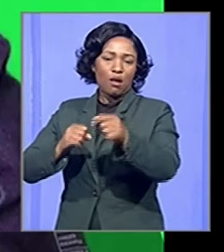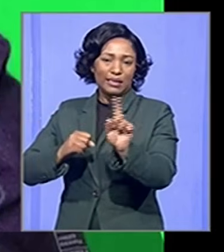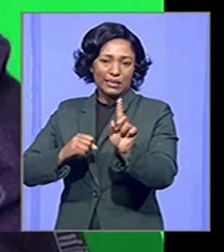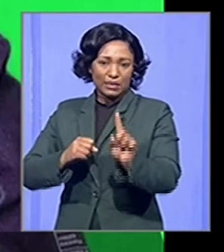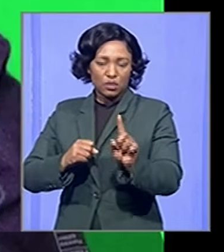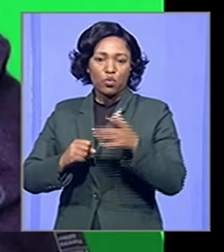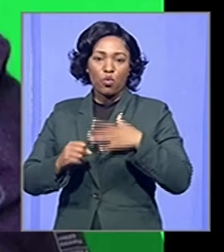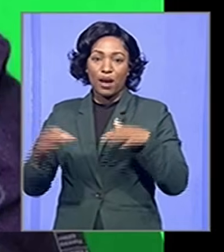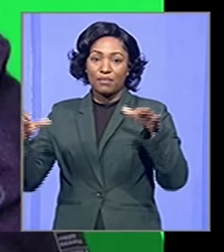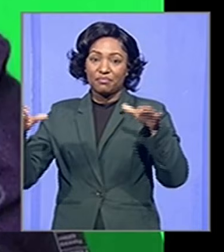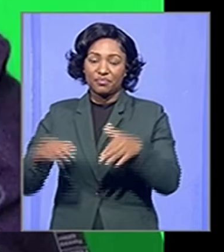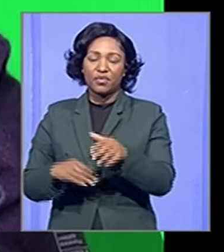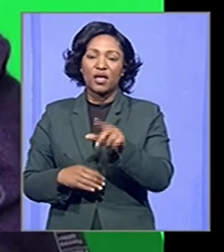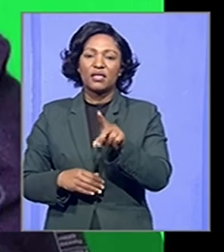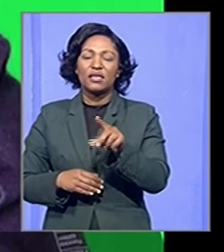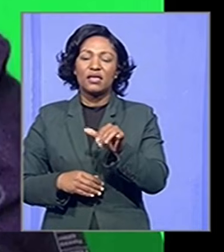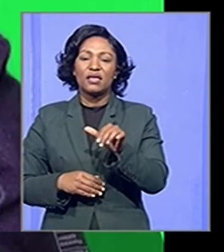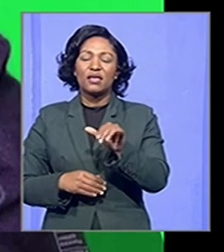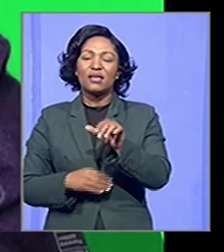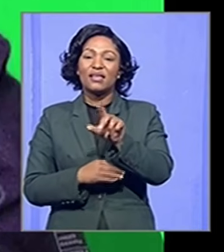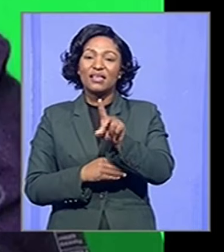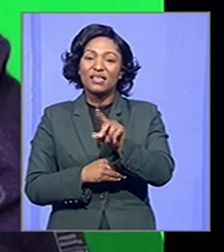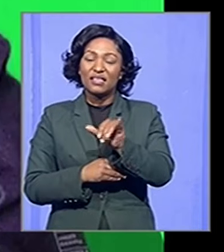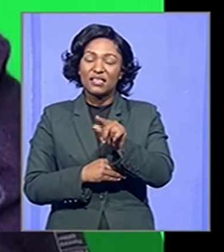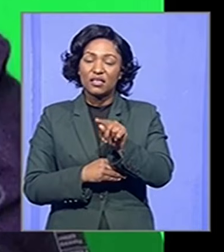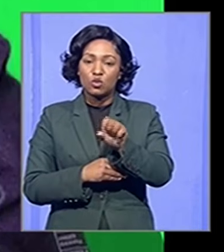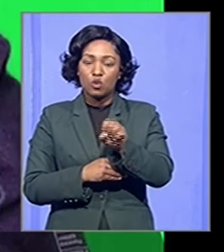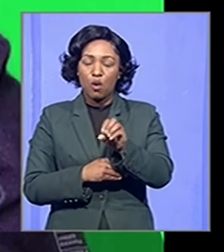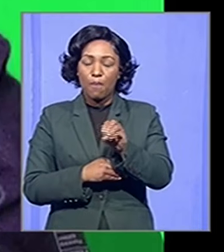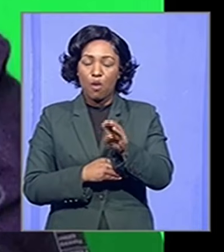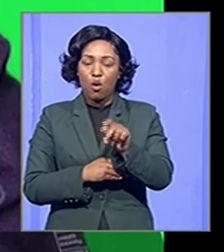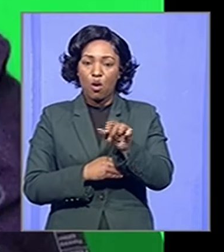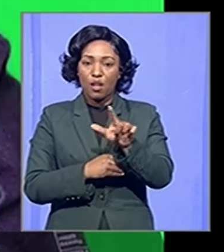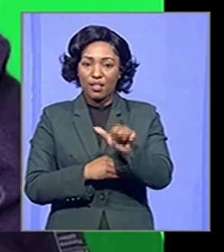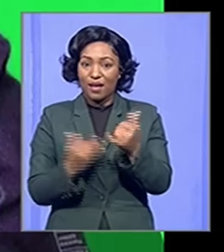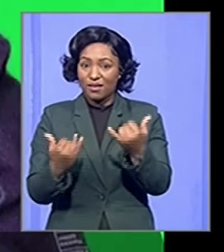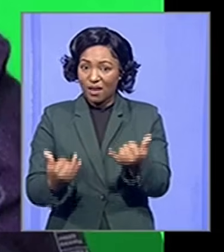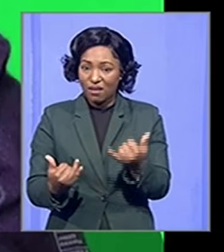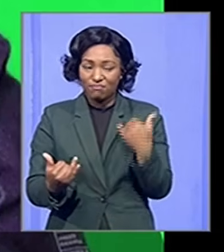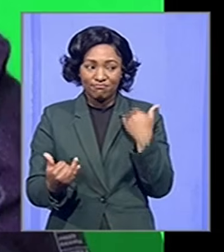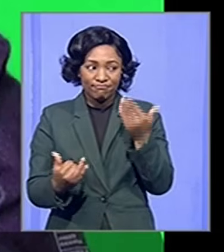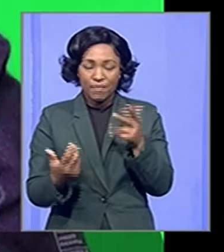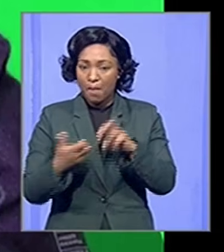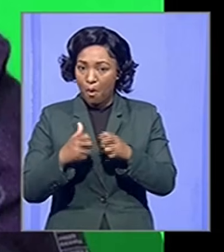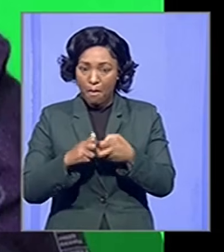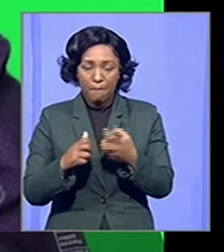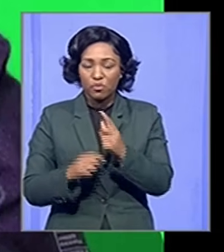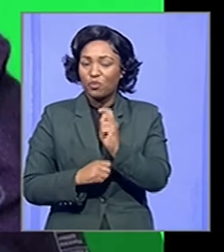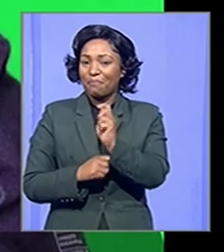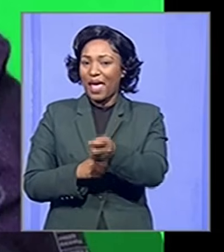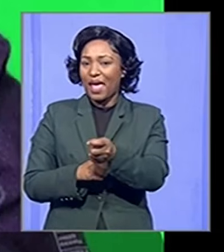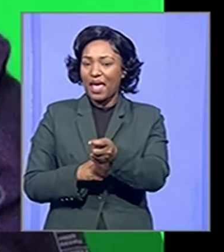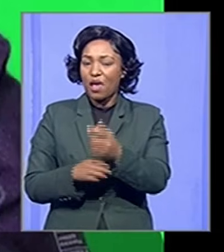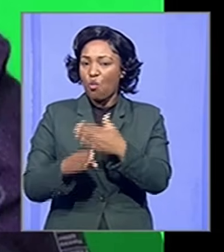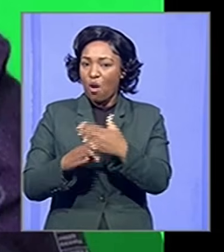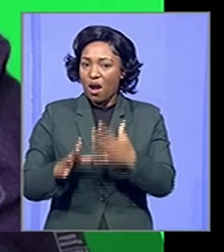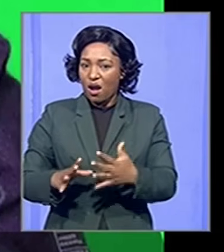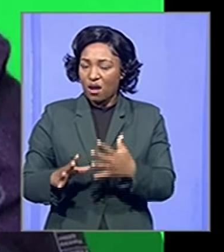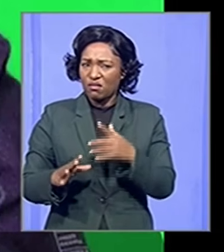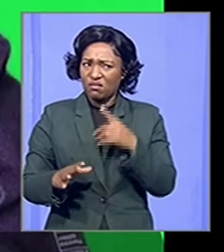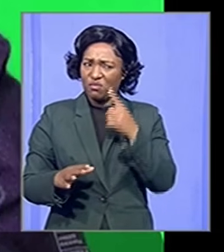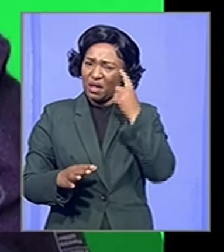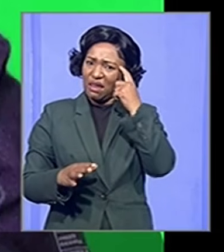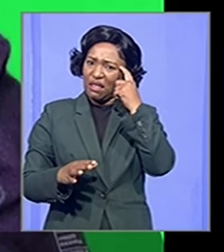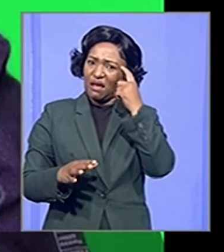nne pele mo maemong a siameng. Gone jaanong ya ka re bua yana ntse ba na le mathata a go patala babereki ba bone. Yaanong you can imagine gore go diragalang yaanong